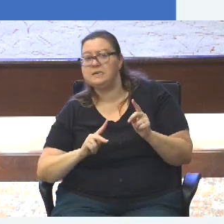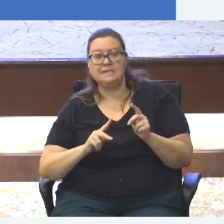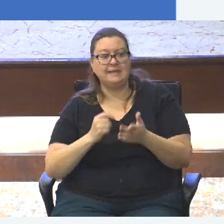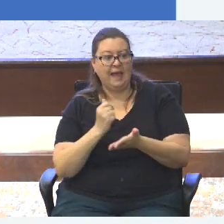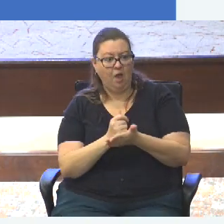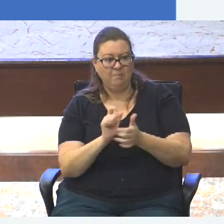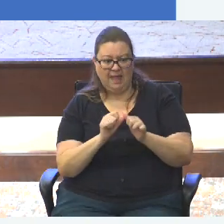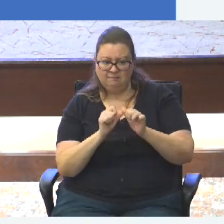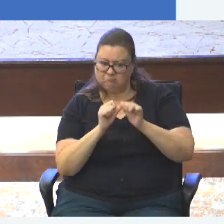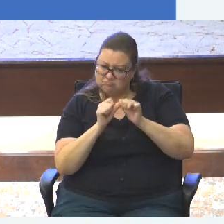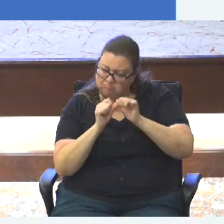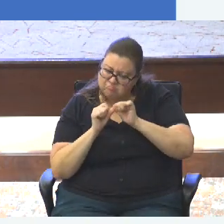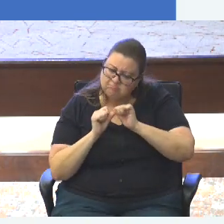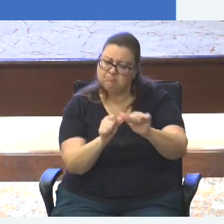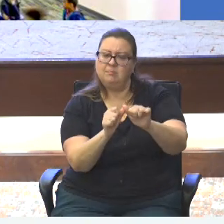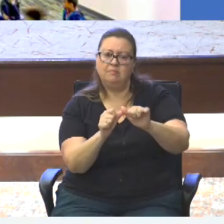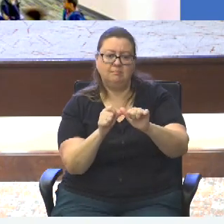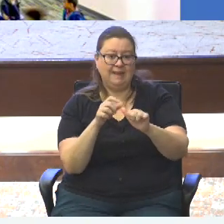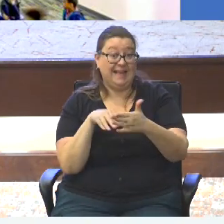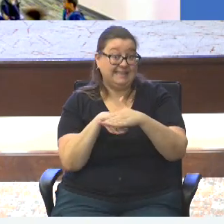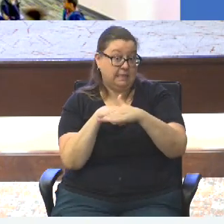everyone.